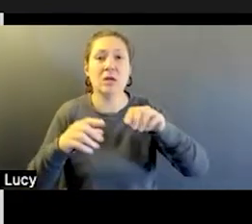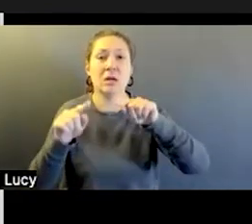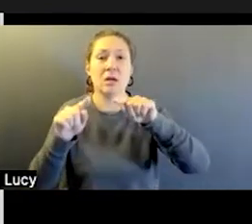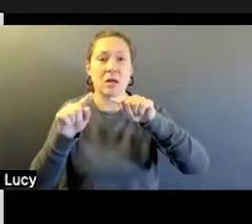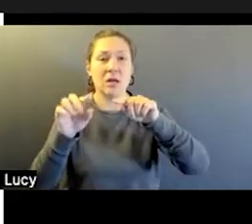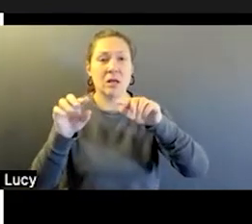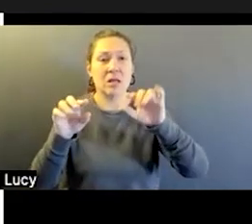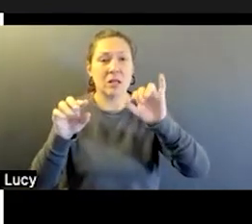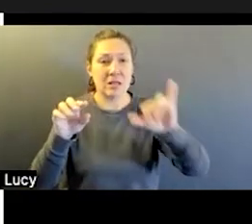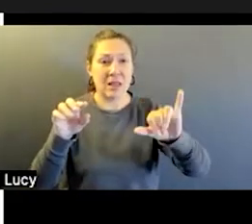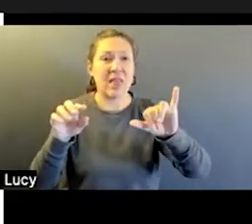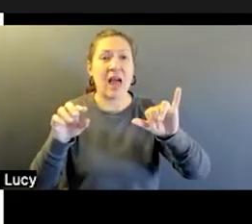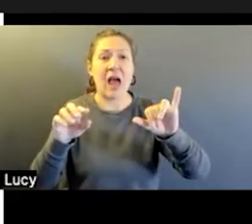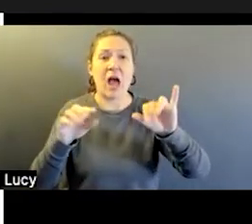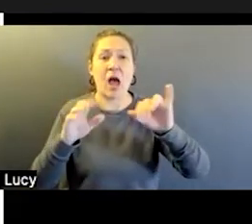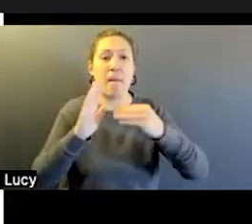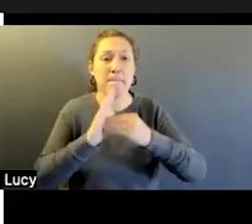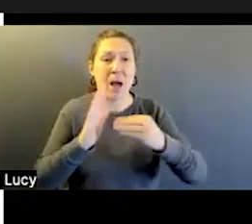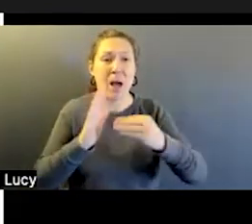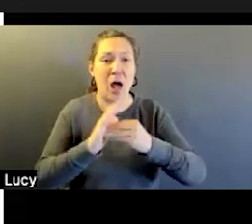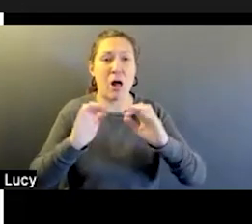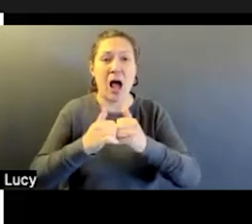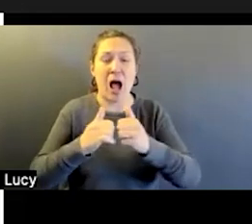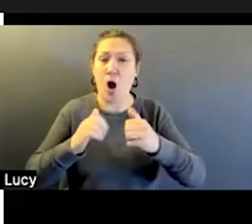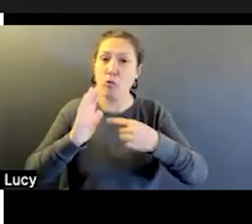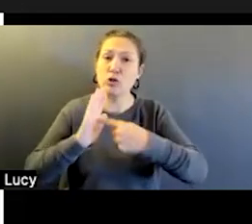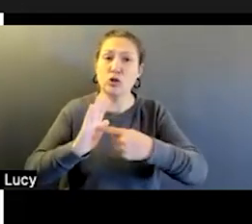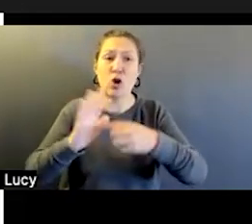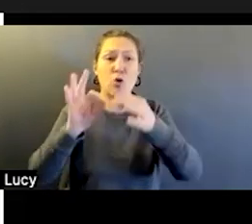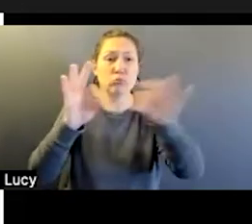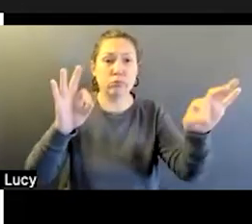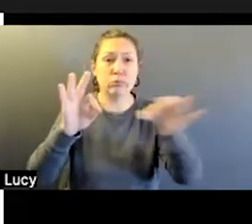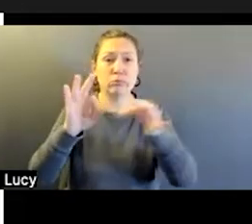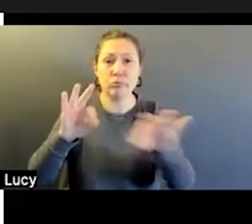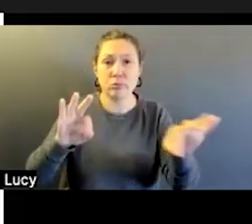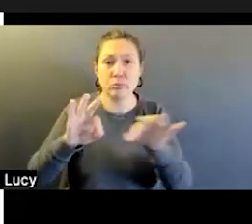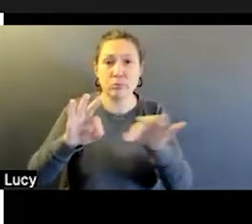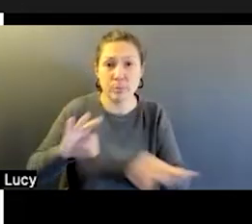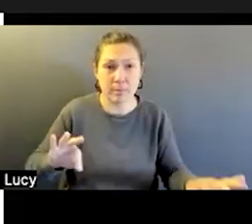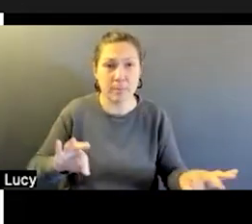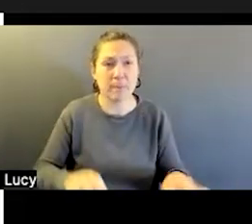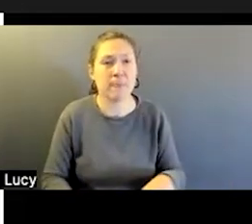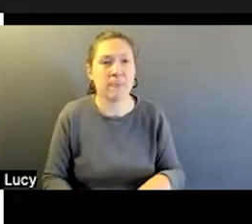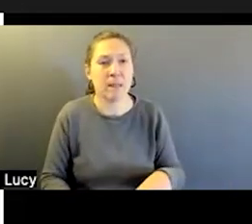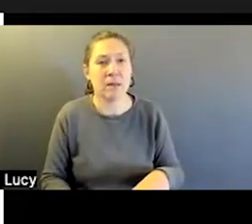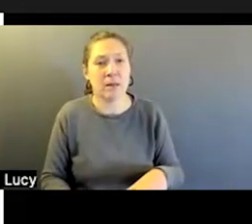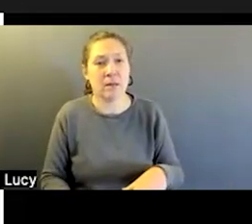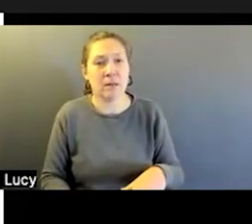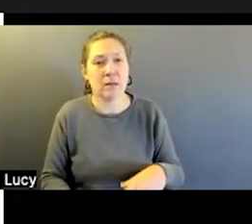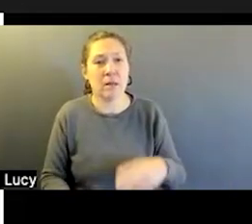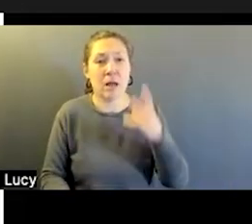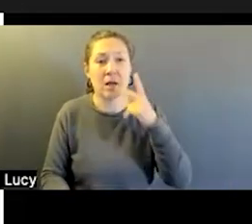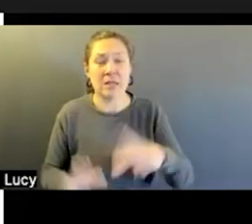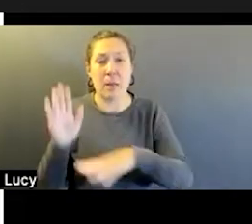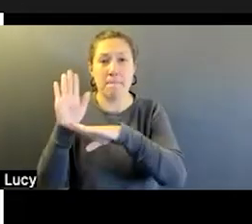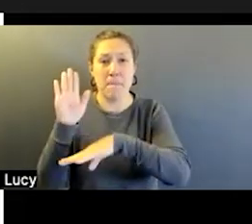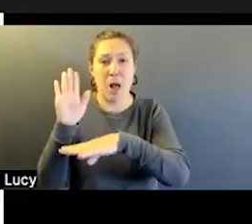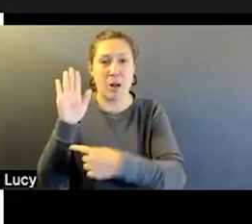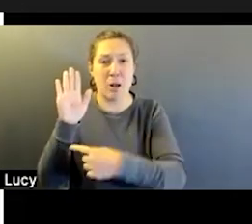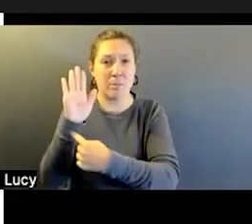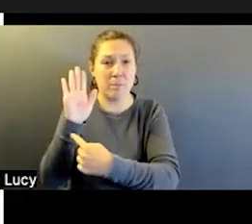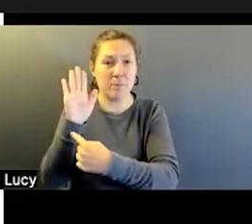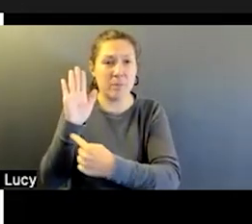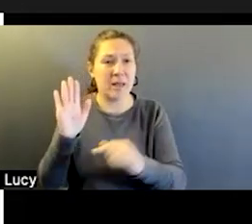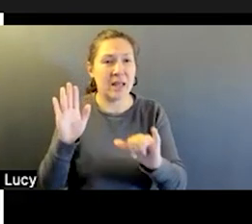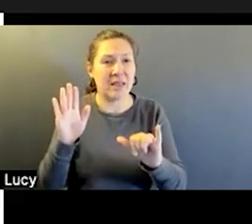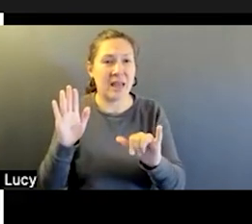22, just these few lines. The lower line, the bottom one, is just saying us what I